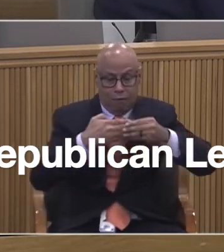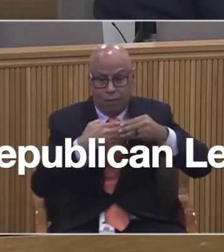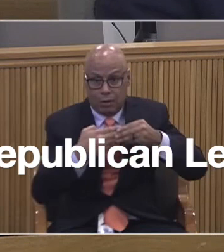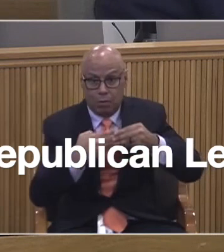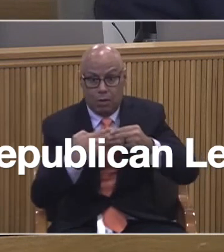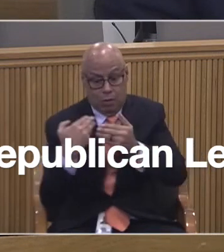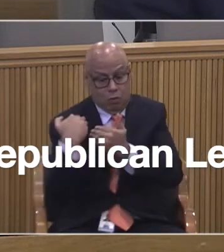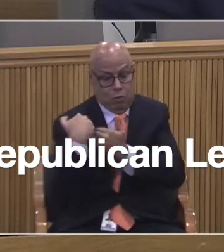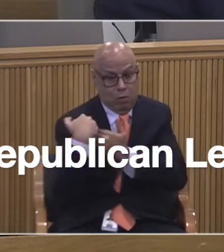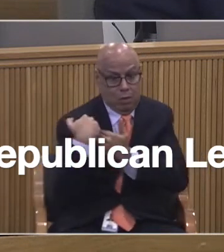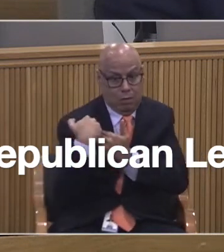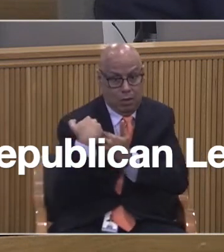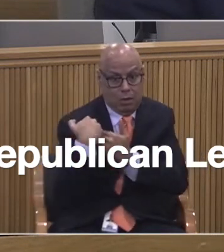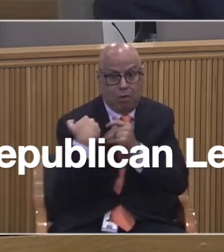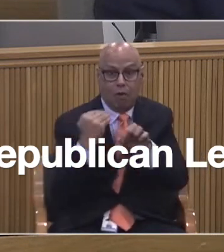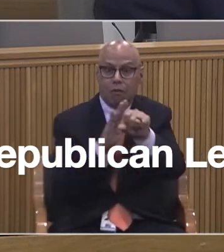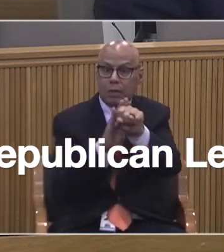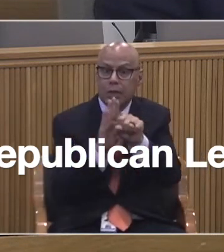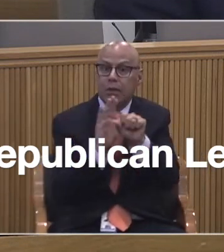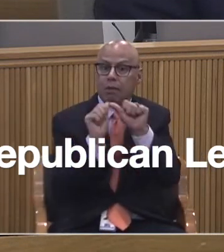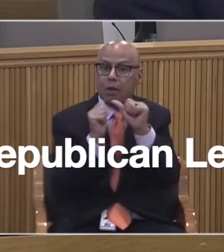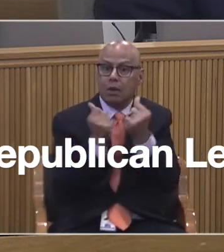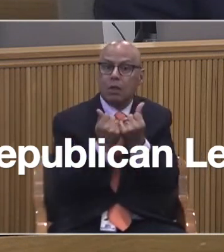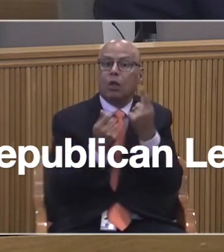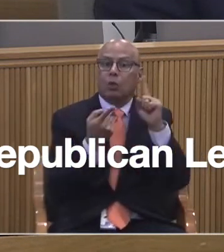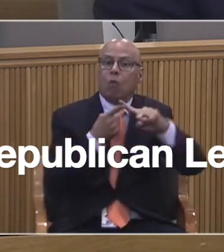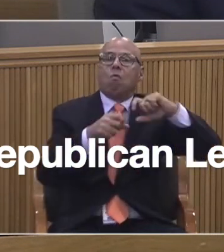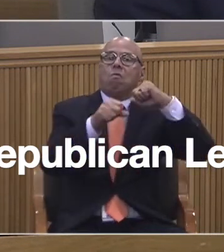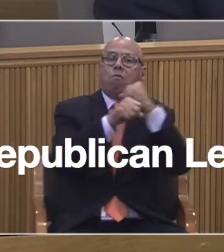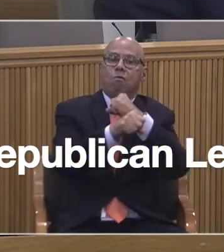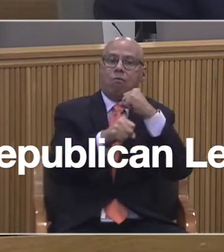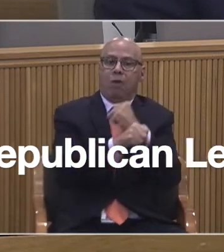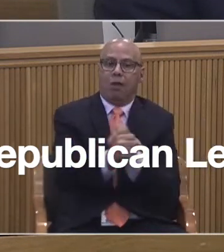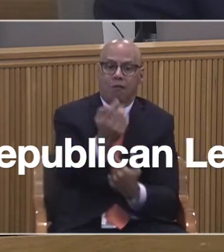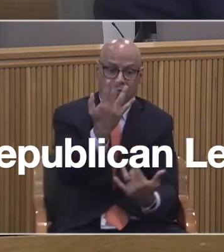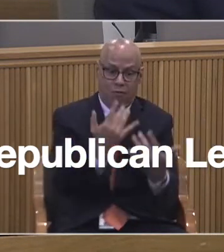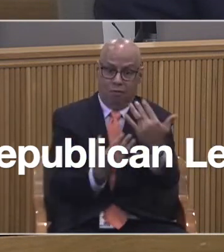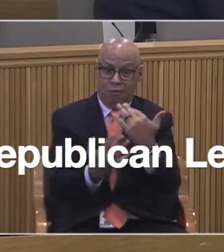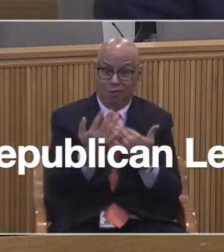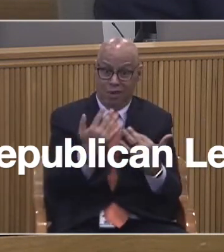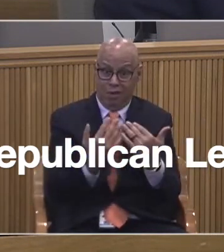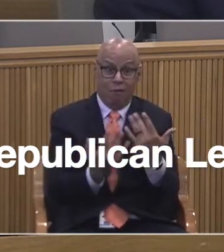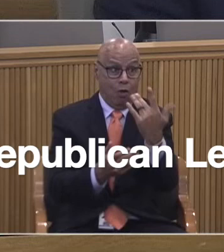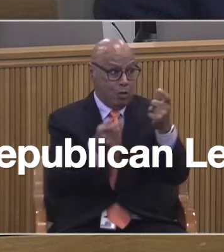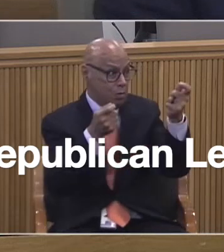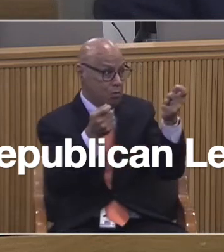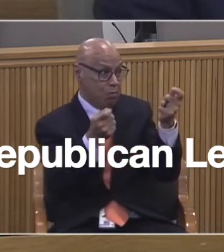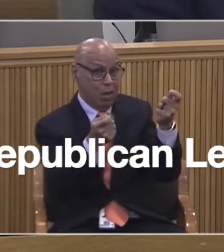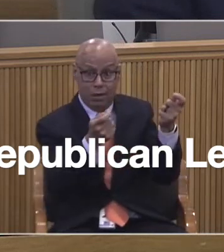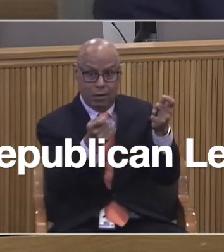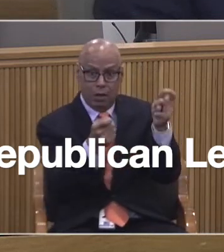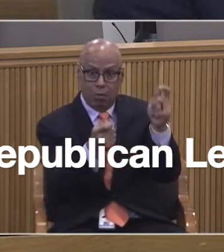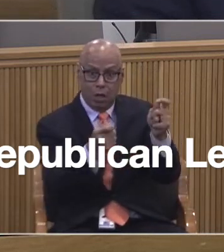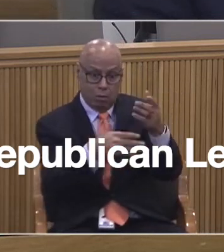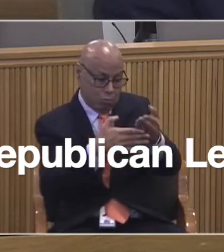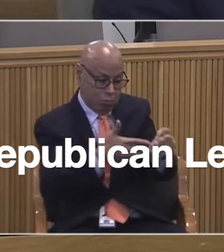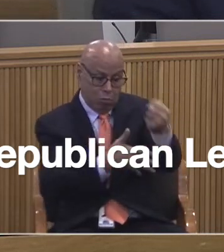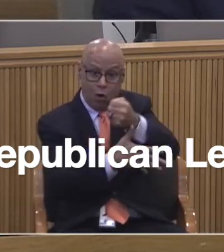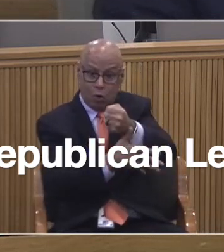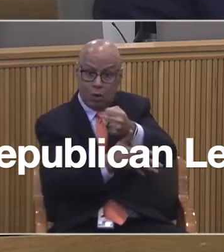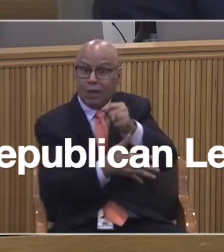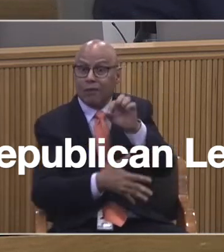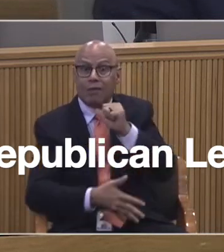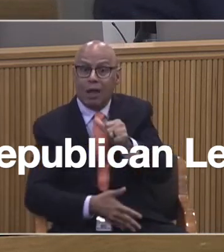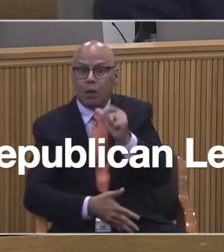and responsibility of state agencies to fight wildfires. Active forest management should be prioritized, or we will continue to